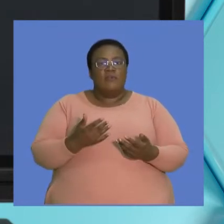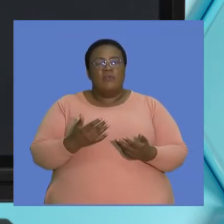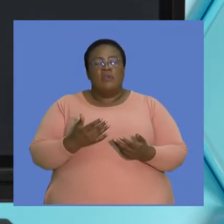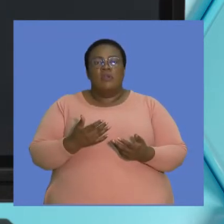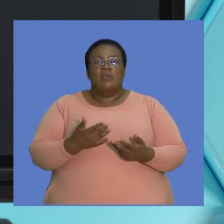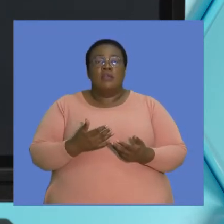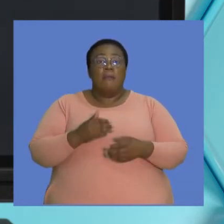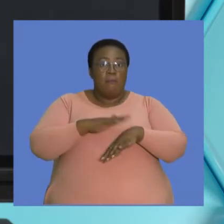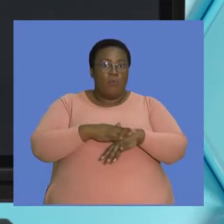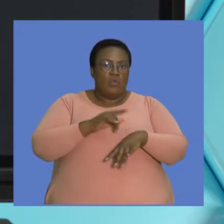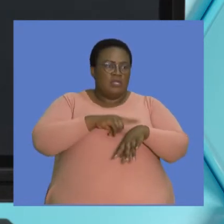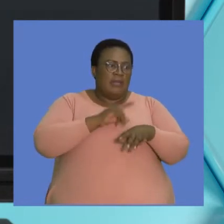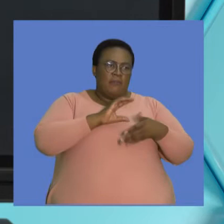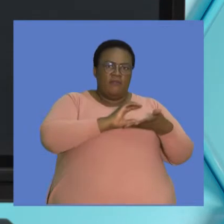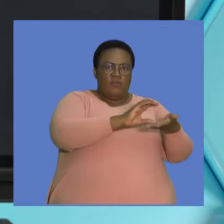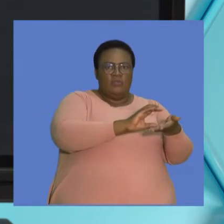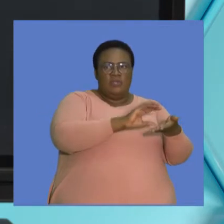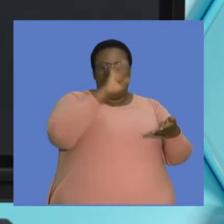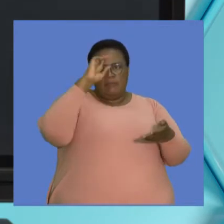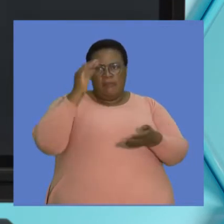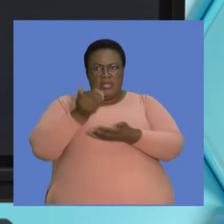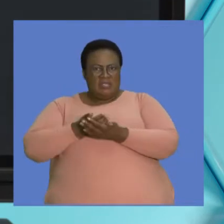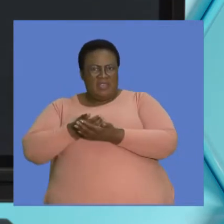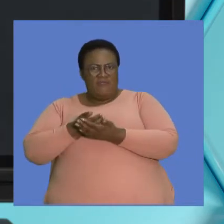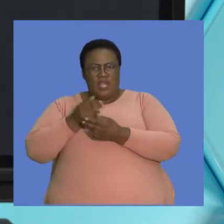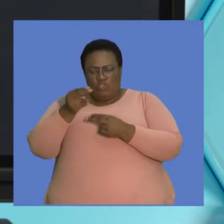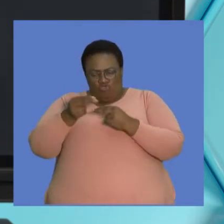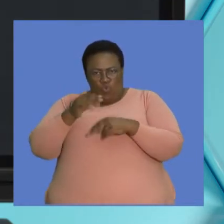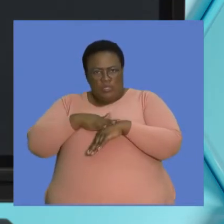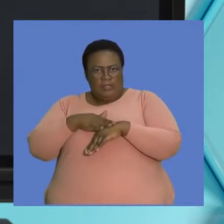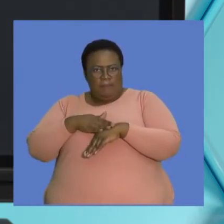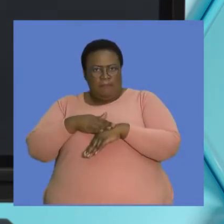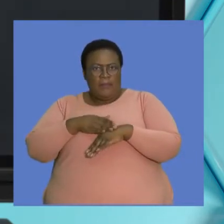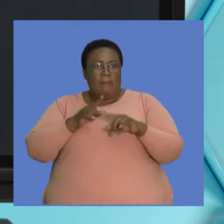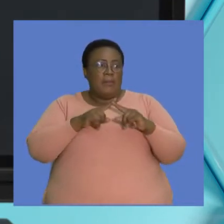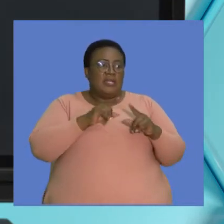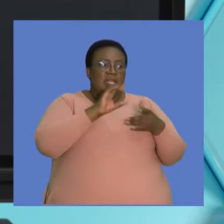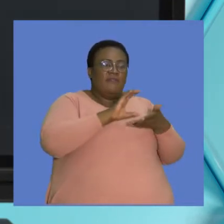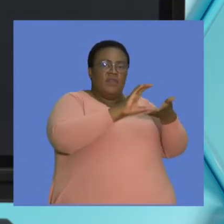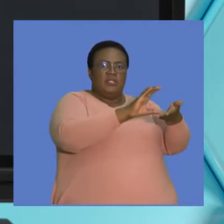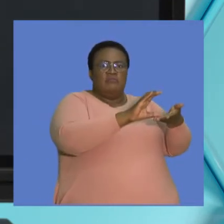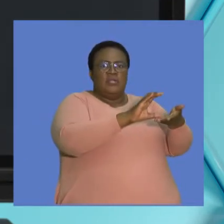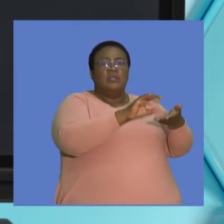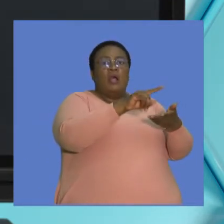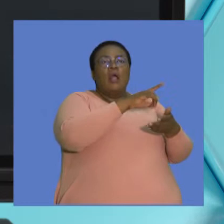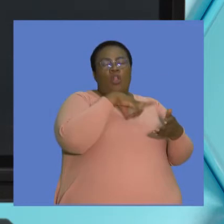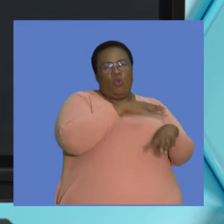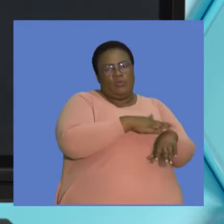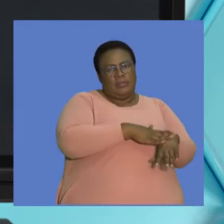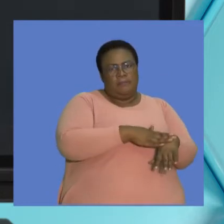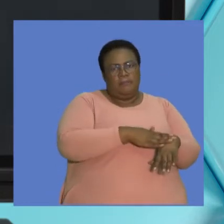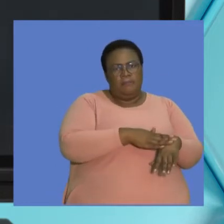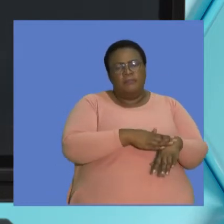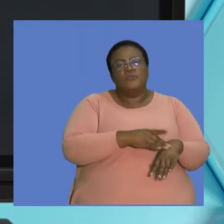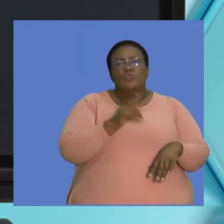or invest, but mainly when you are investing, because saving, remember, it's like a short-term goal thing. Investing is a